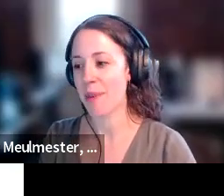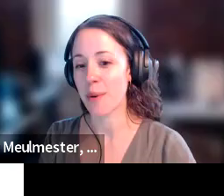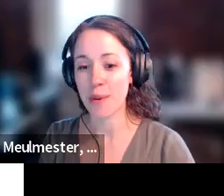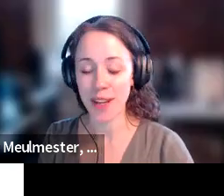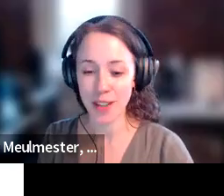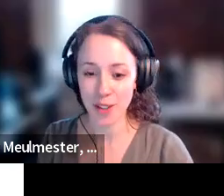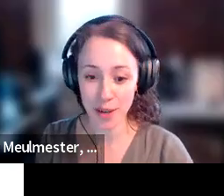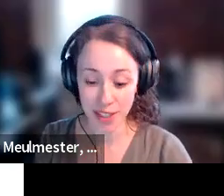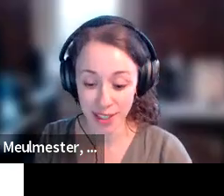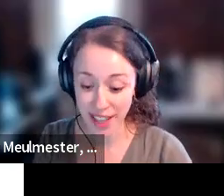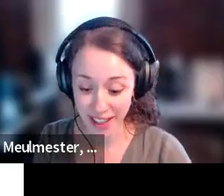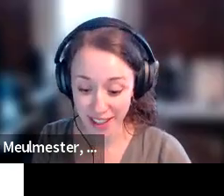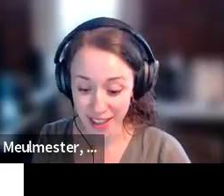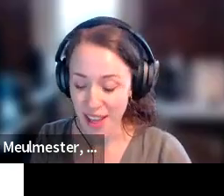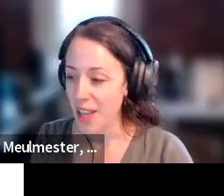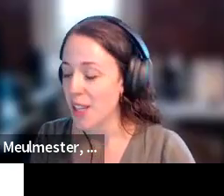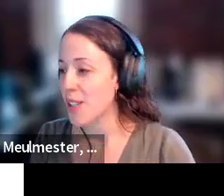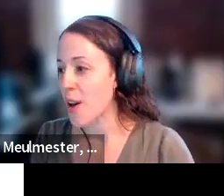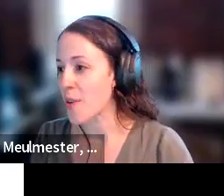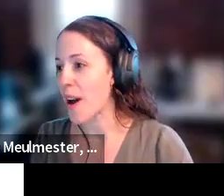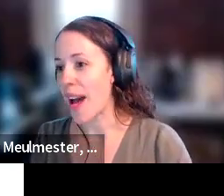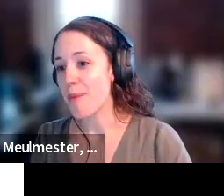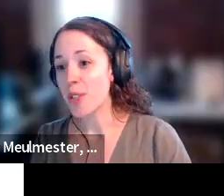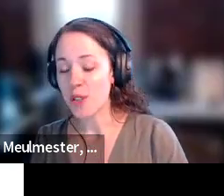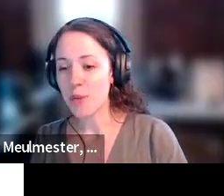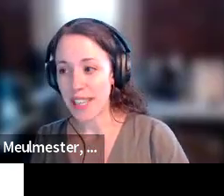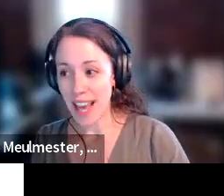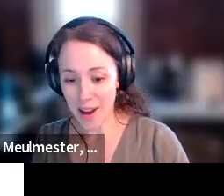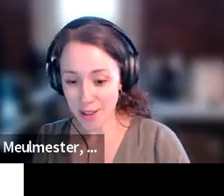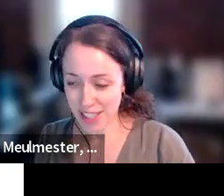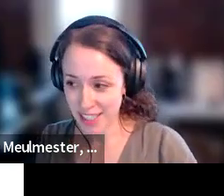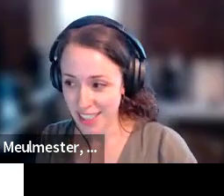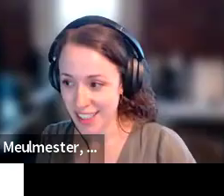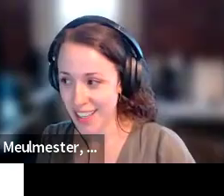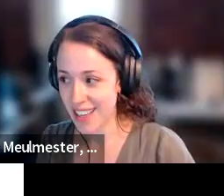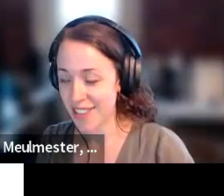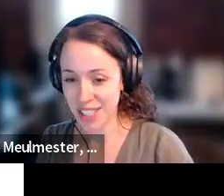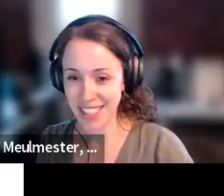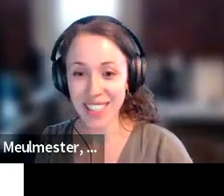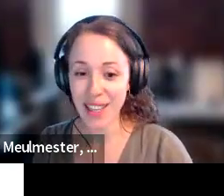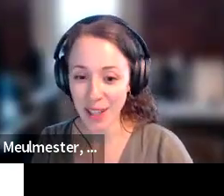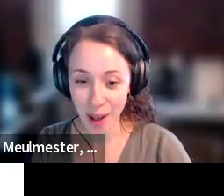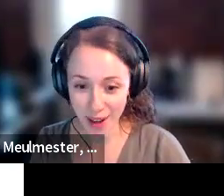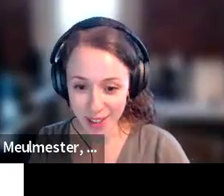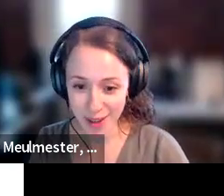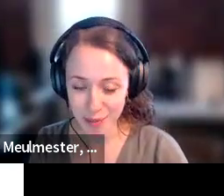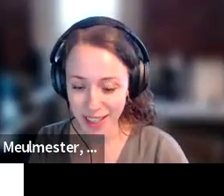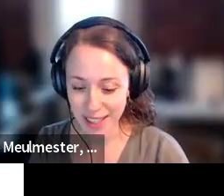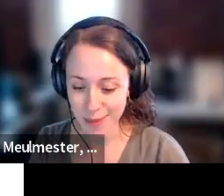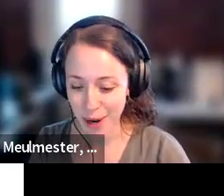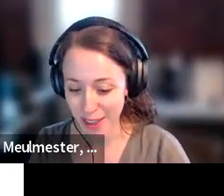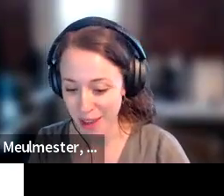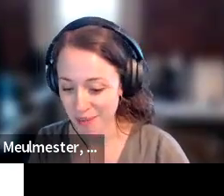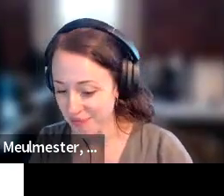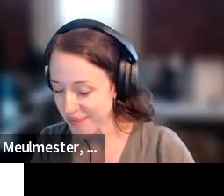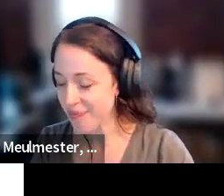had, and what we want our trail network to look like. So I'm going to read out the vision. It's a little long, so